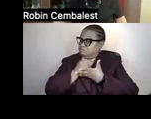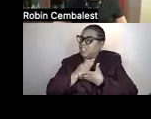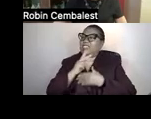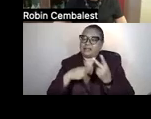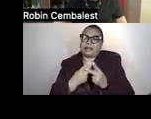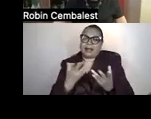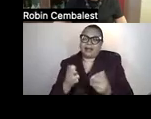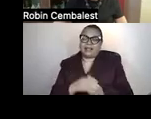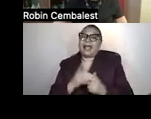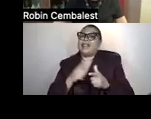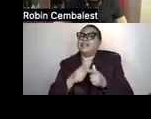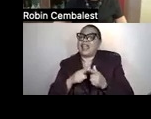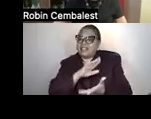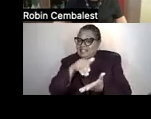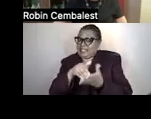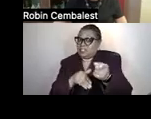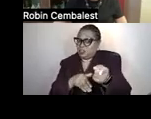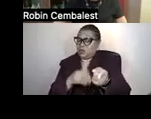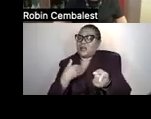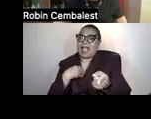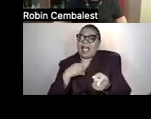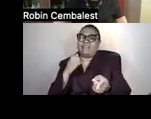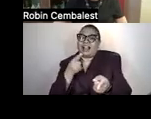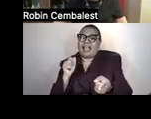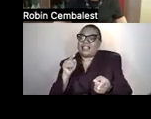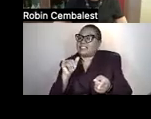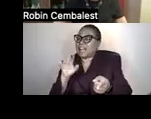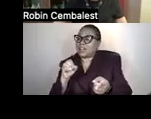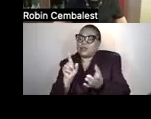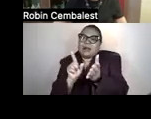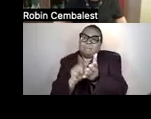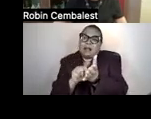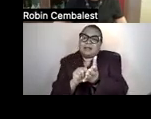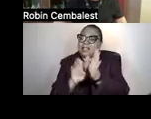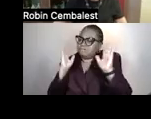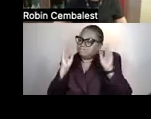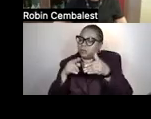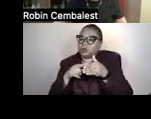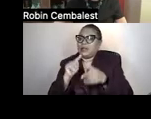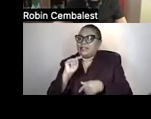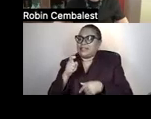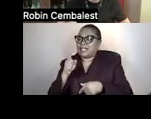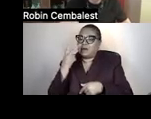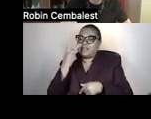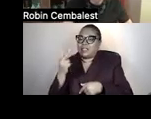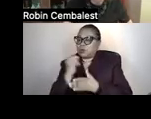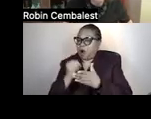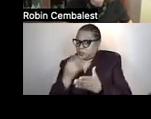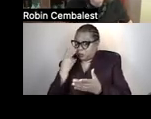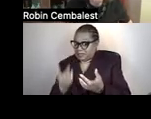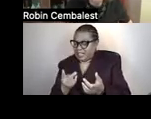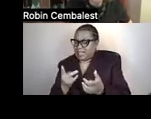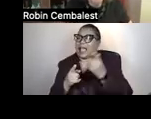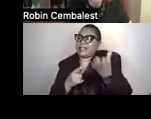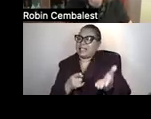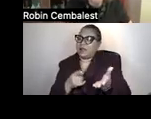of thing. Then in the center, we have Glass Tire, which is a publication devoted to Texas visual art, as you can see. And